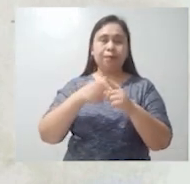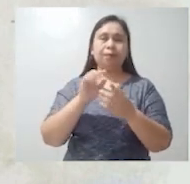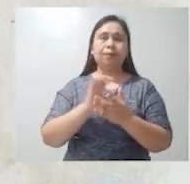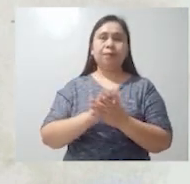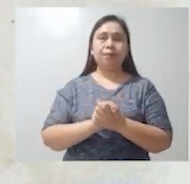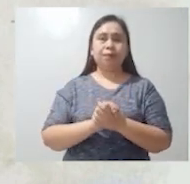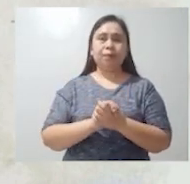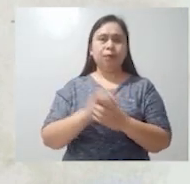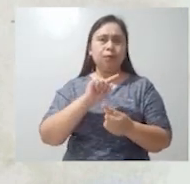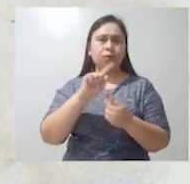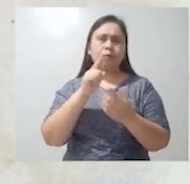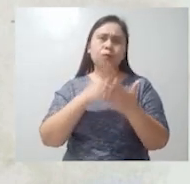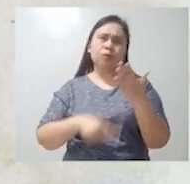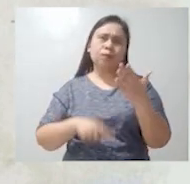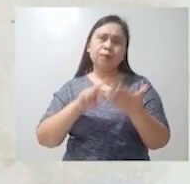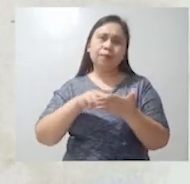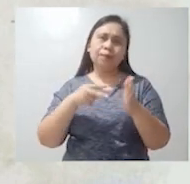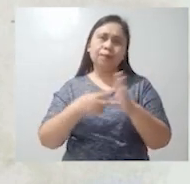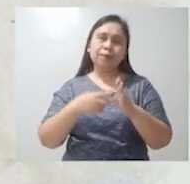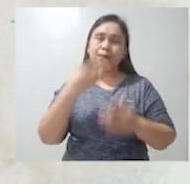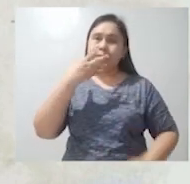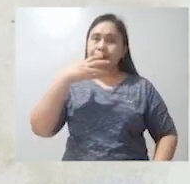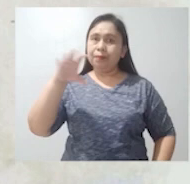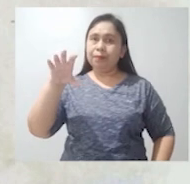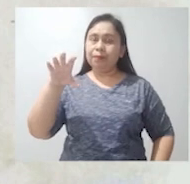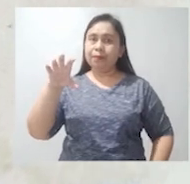what do we mean when we say thermal expansion?